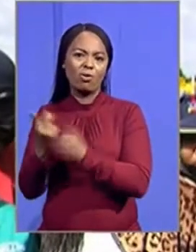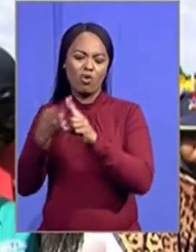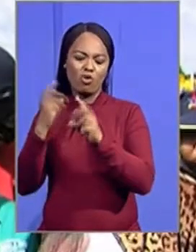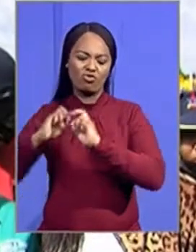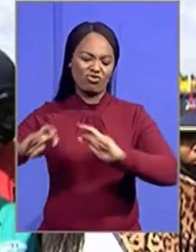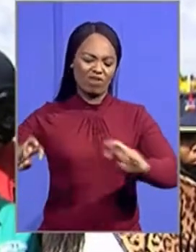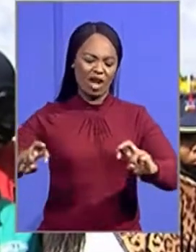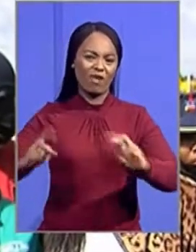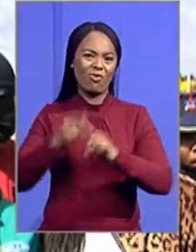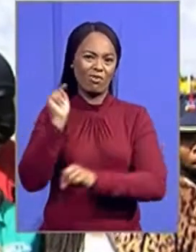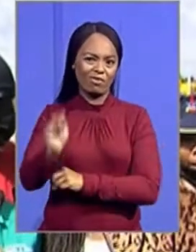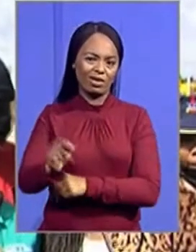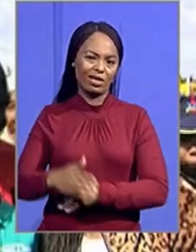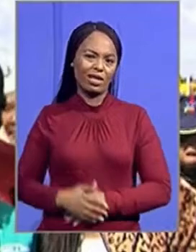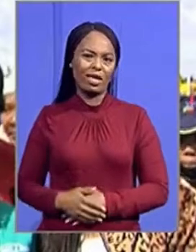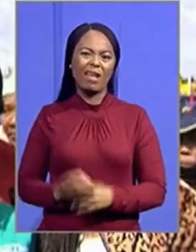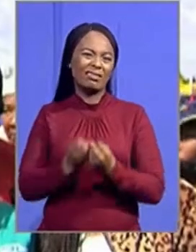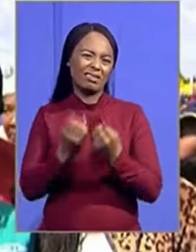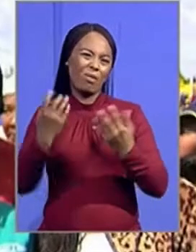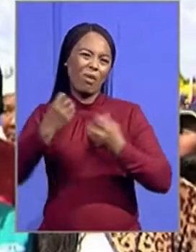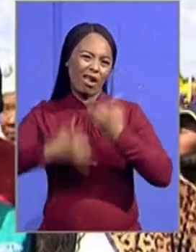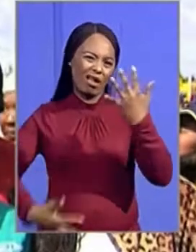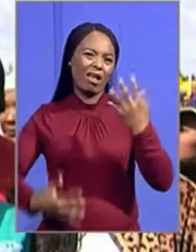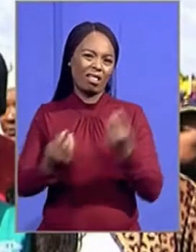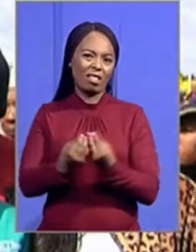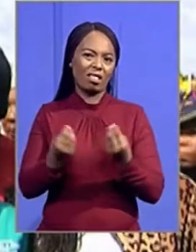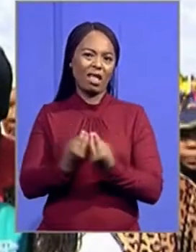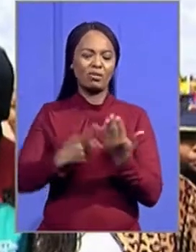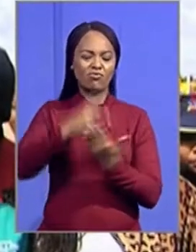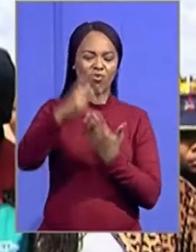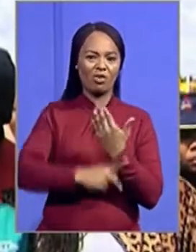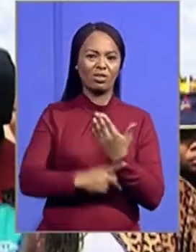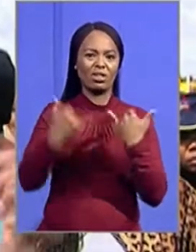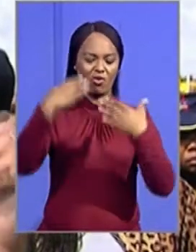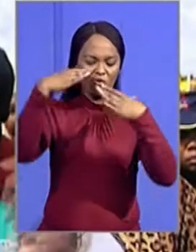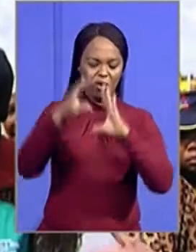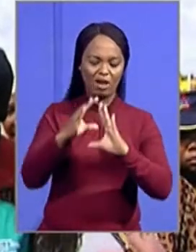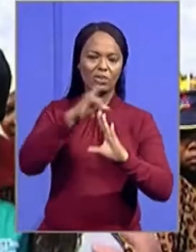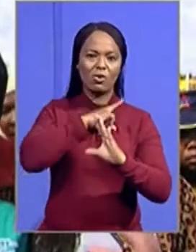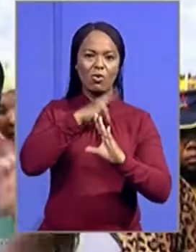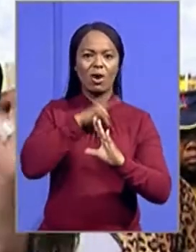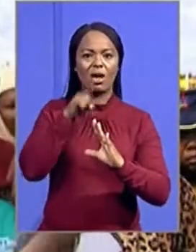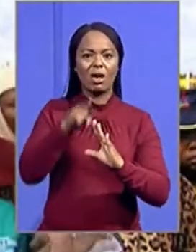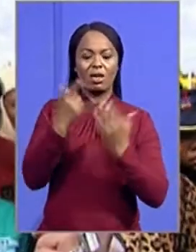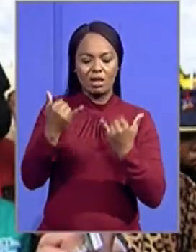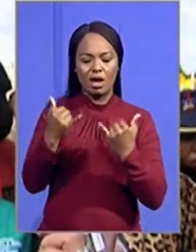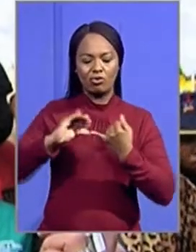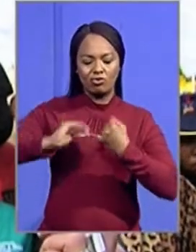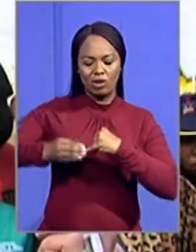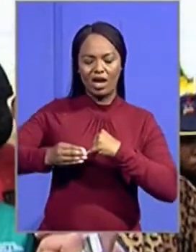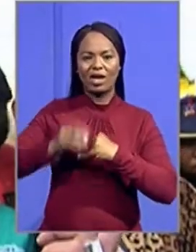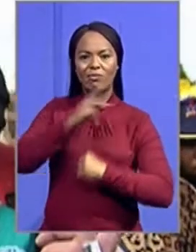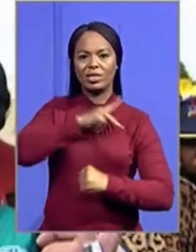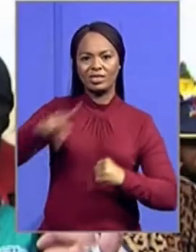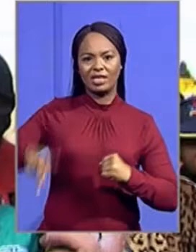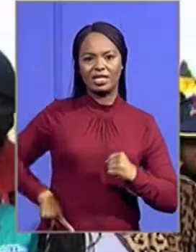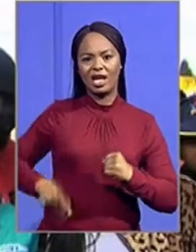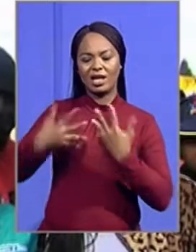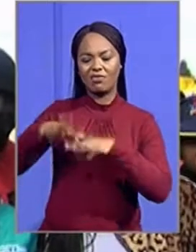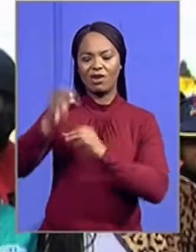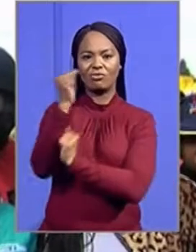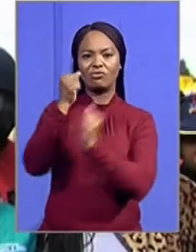that. So those are the kinds of projects that we're looking at together with the Presidential Infrastructure